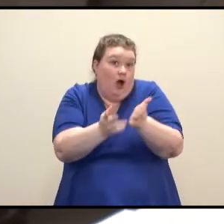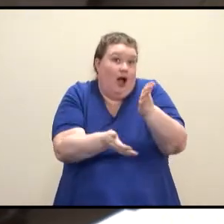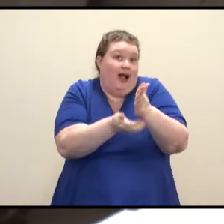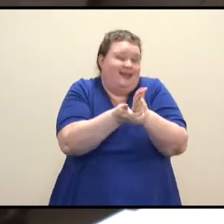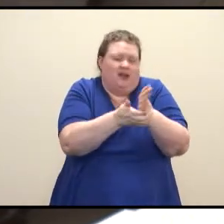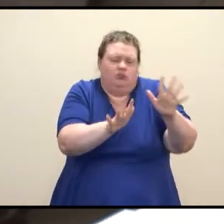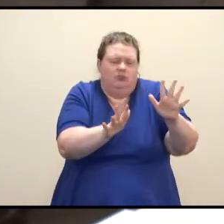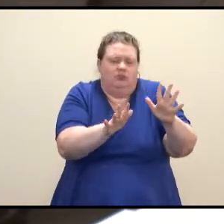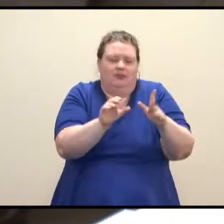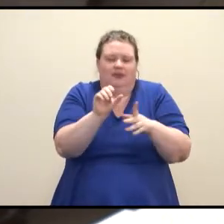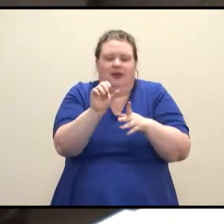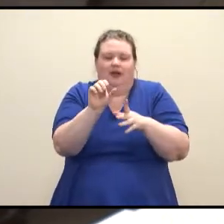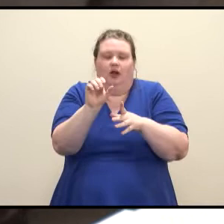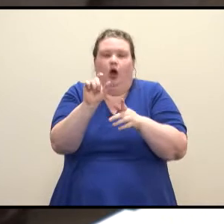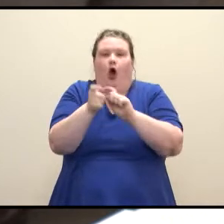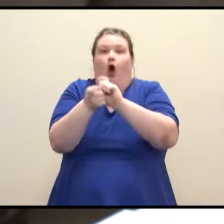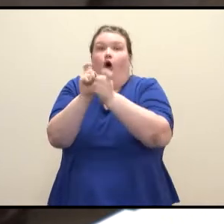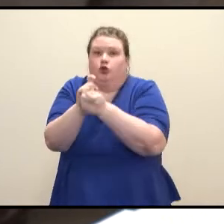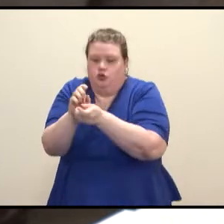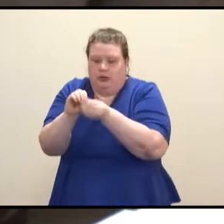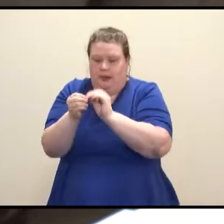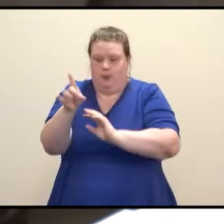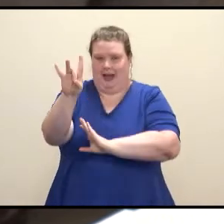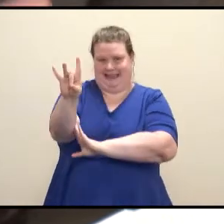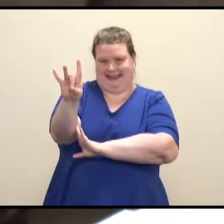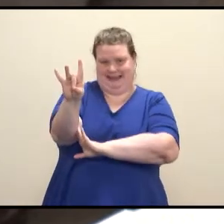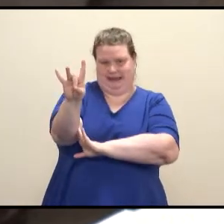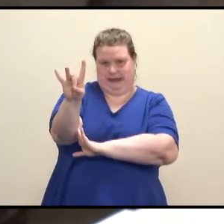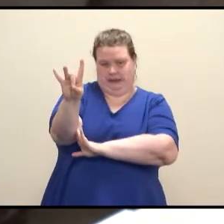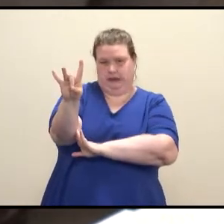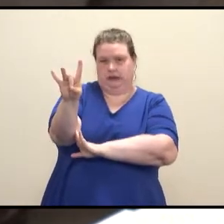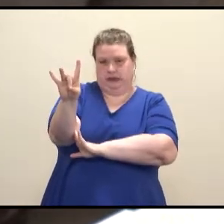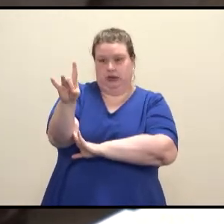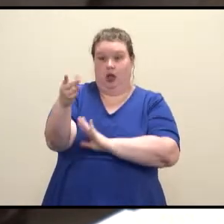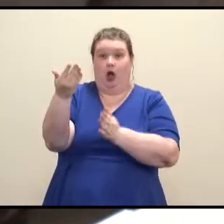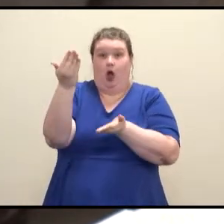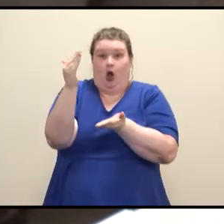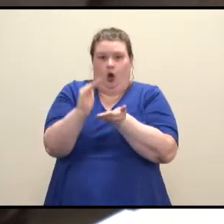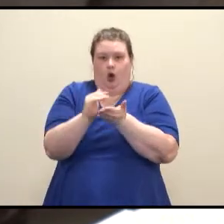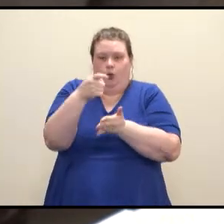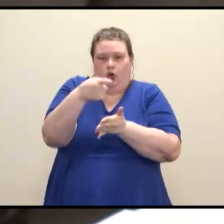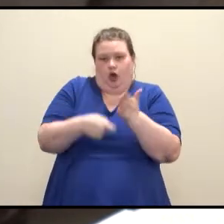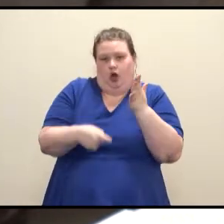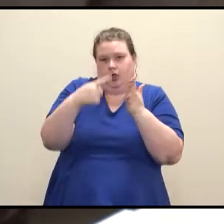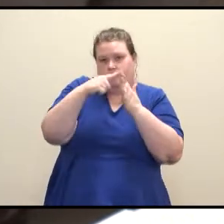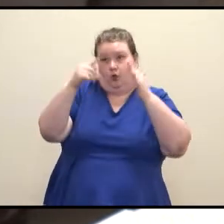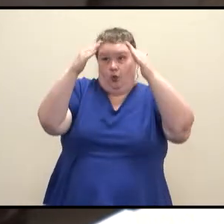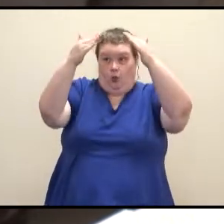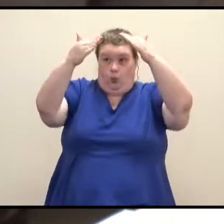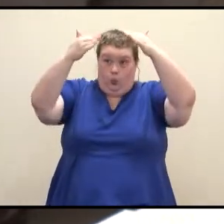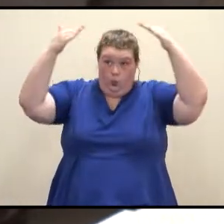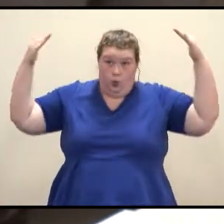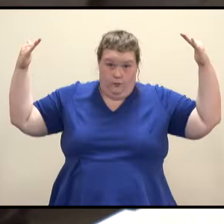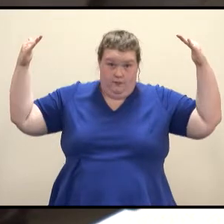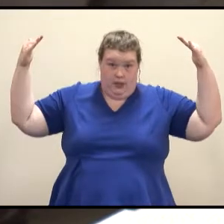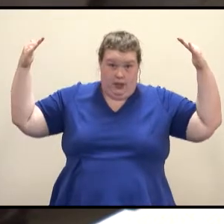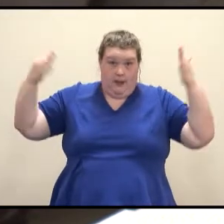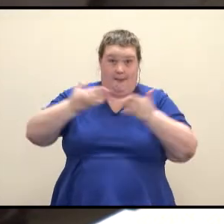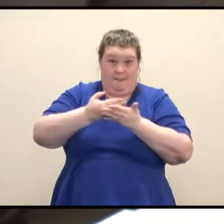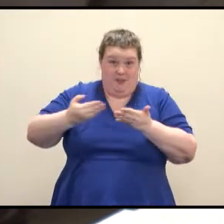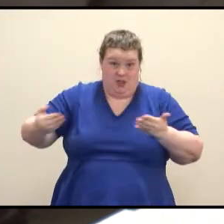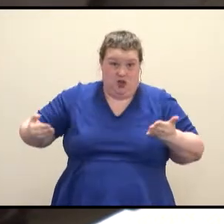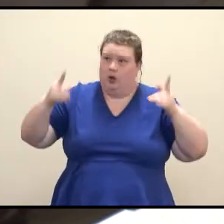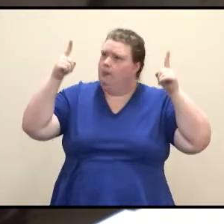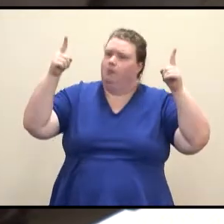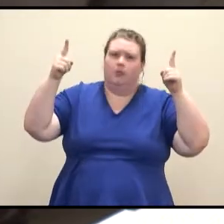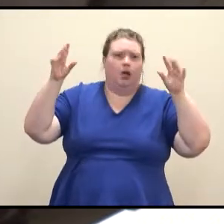alternate, starts with an A, number 8, which is a credit for, or a lower cost for a roofing material. But this is a very solid roofing material.